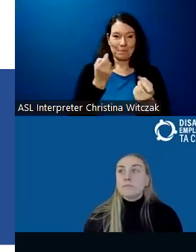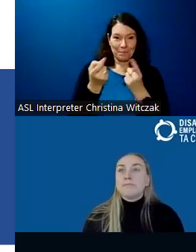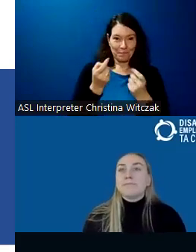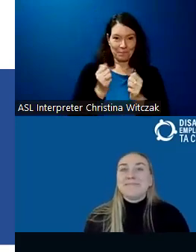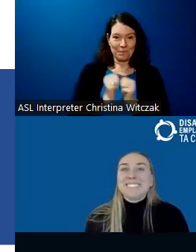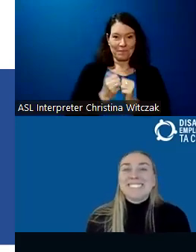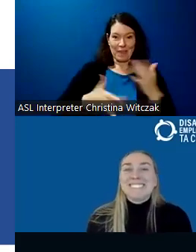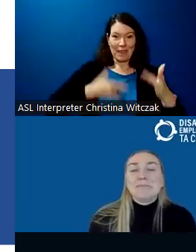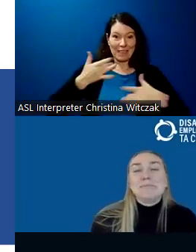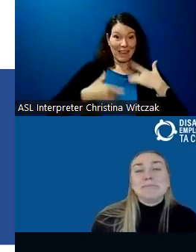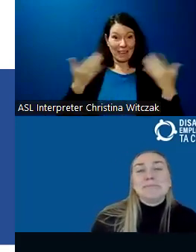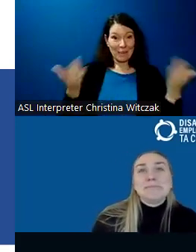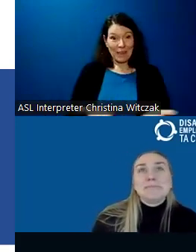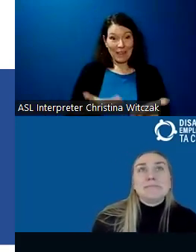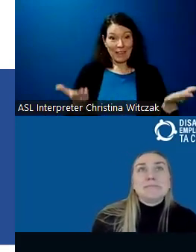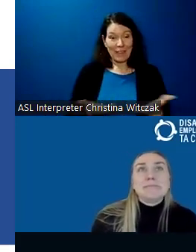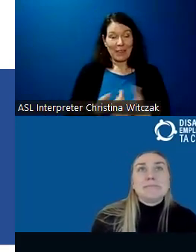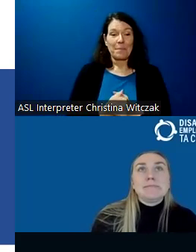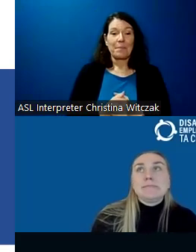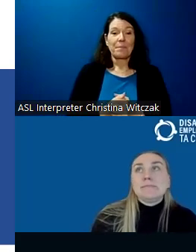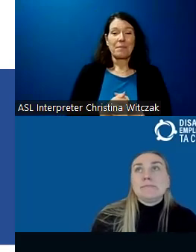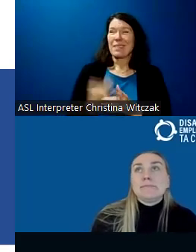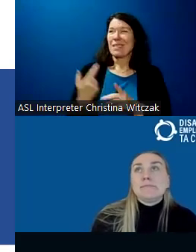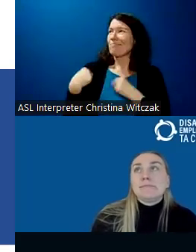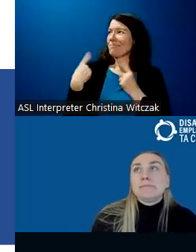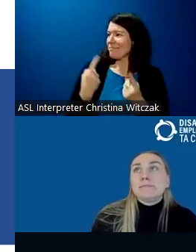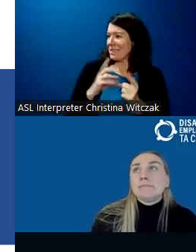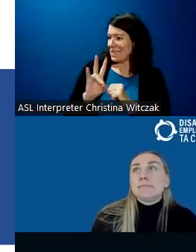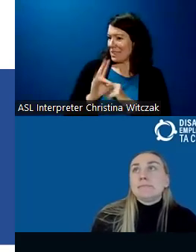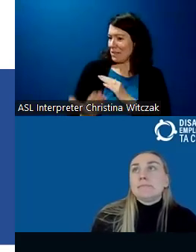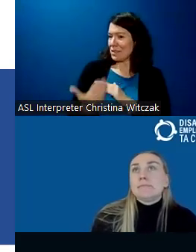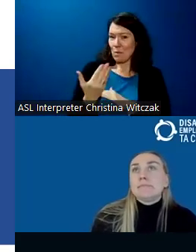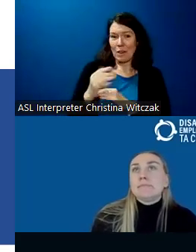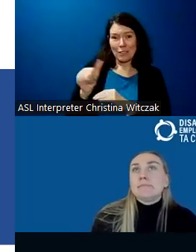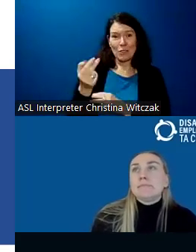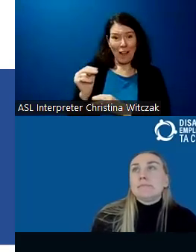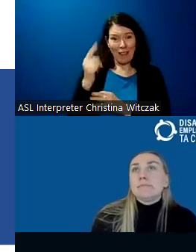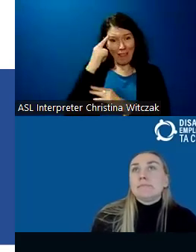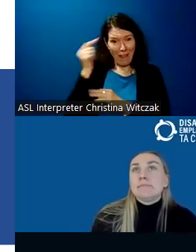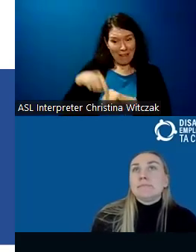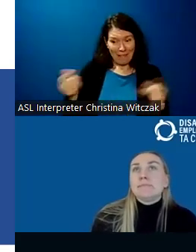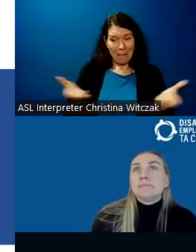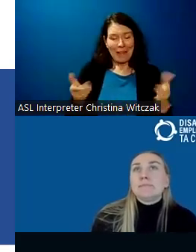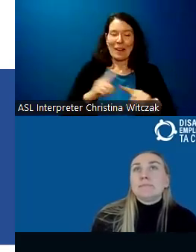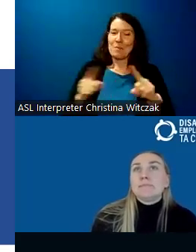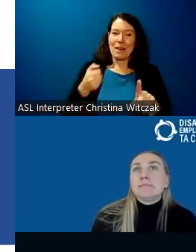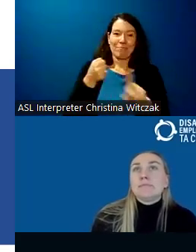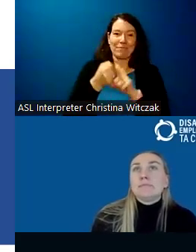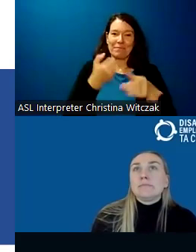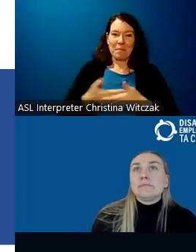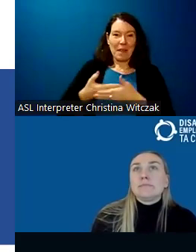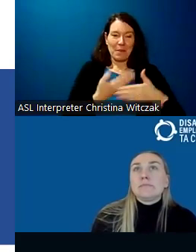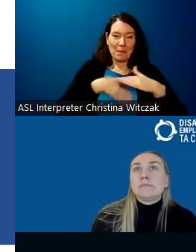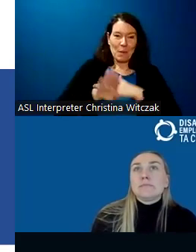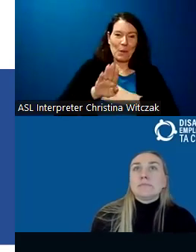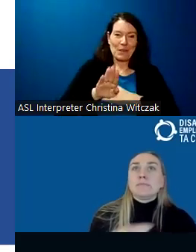to be here. And just to say, up until about 7 o'clock this morning, John really thought he was going to be here. So